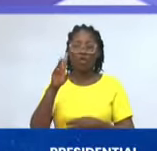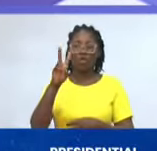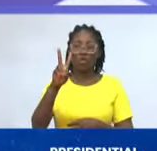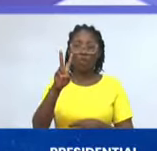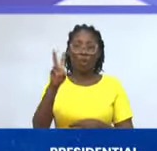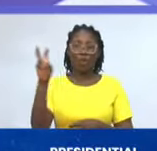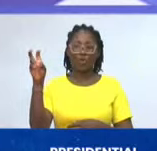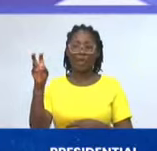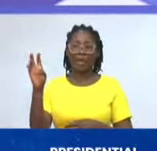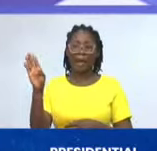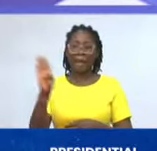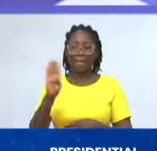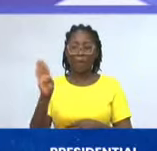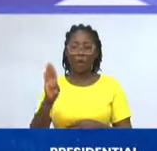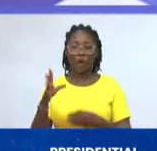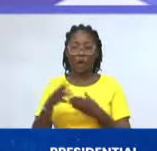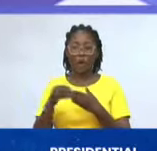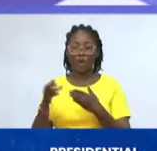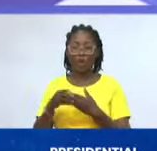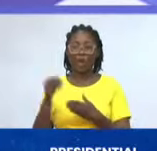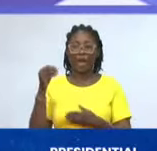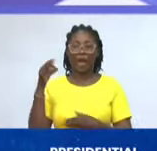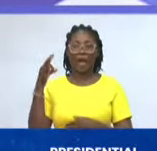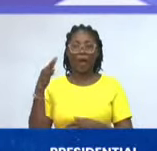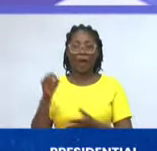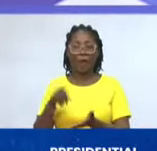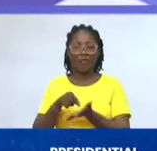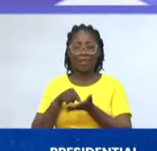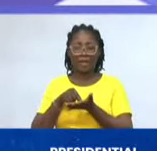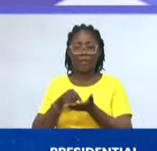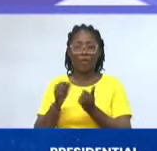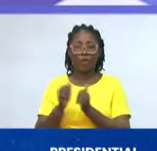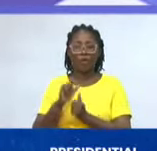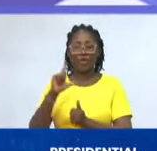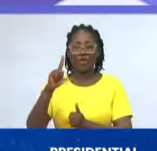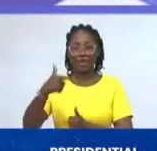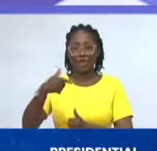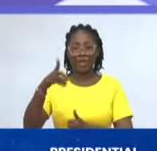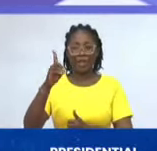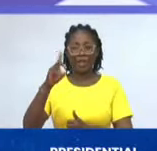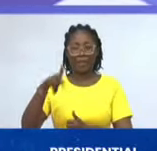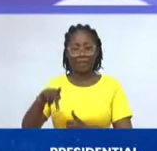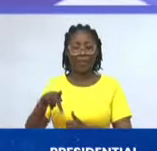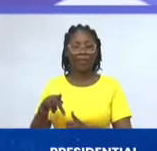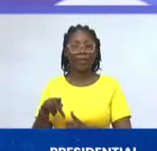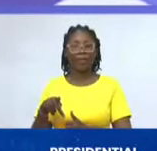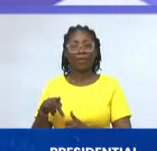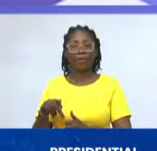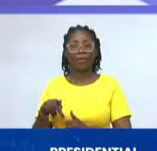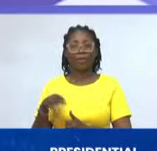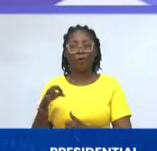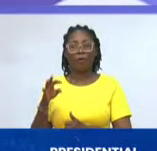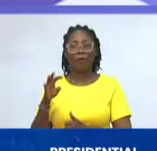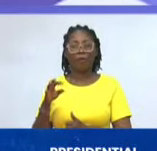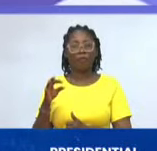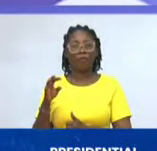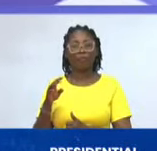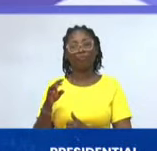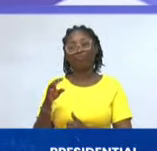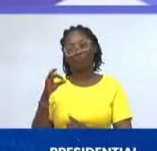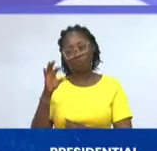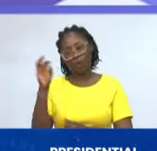billion of debt with a GDP of 400, that's 50%. What are you going to do? First is that you stop all